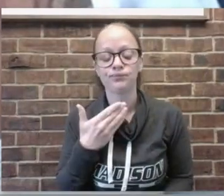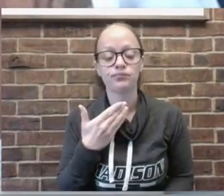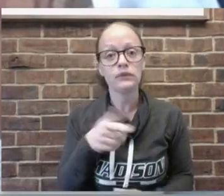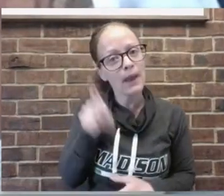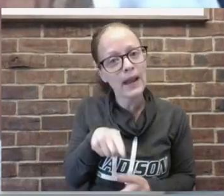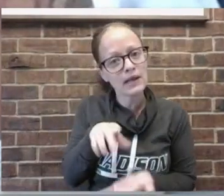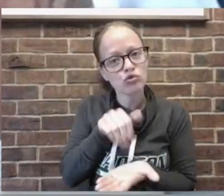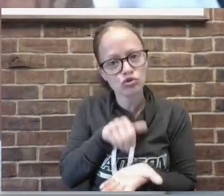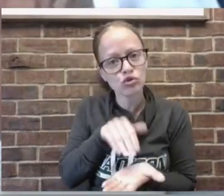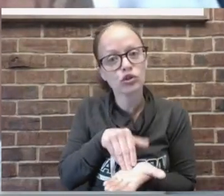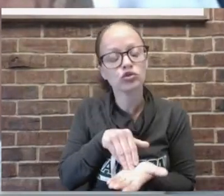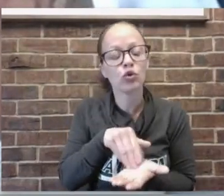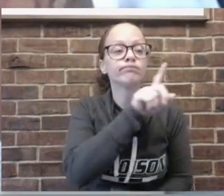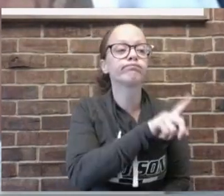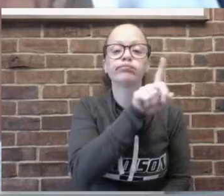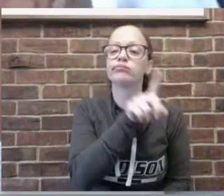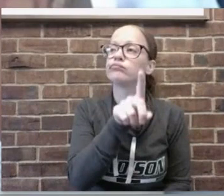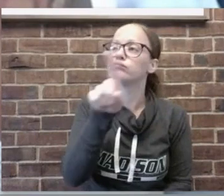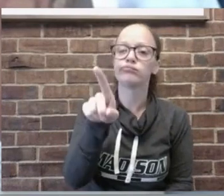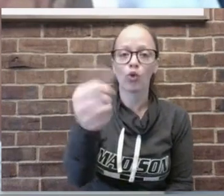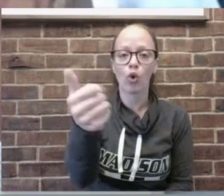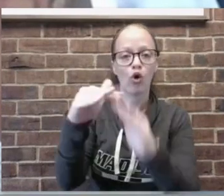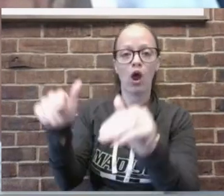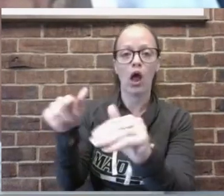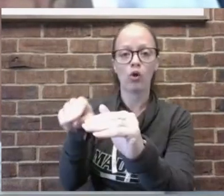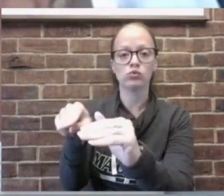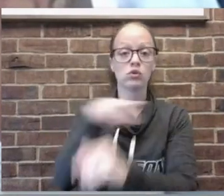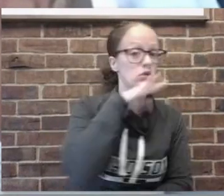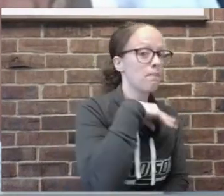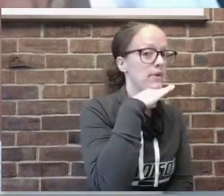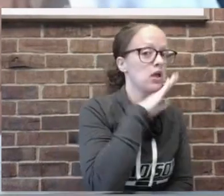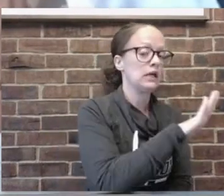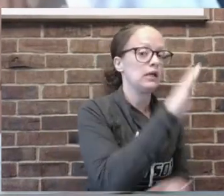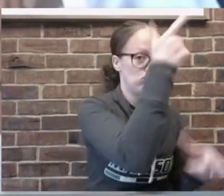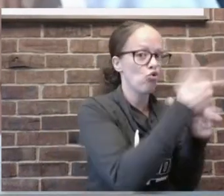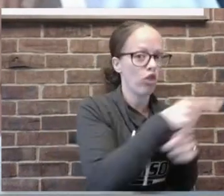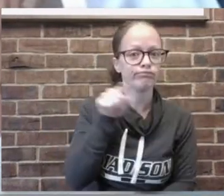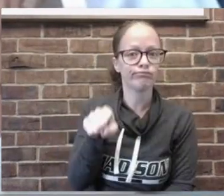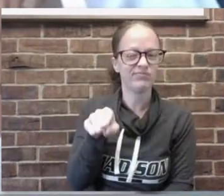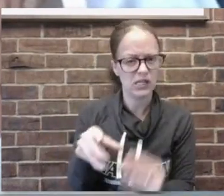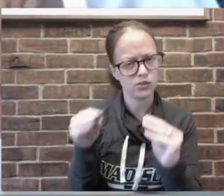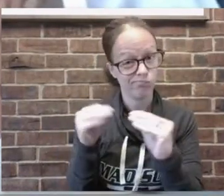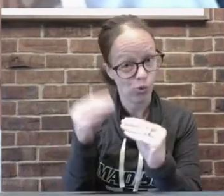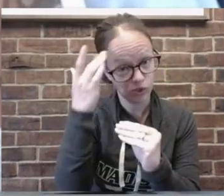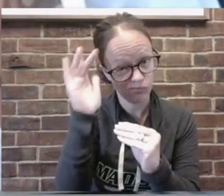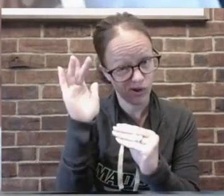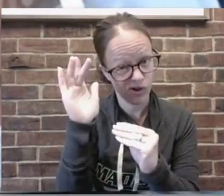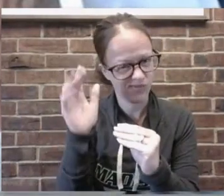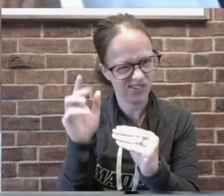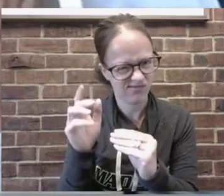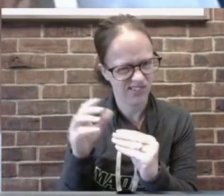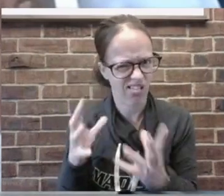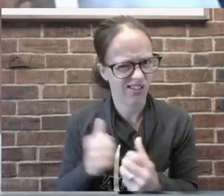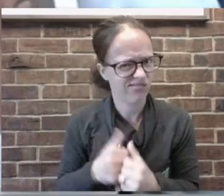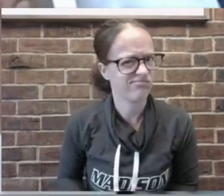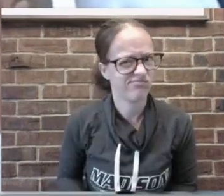this neighbor was the first little pigs brother he was a little smarter but not much he had built his house of